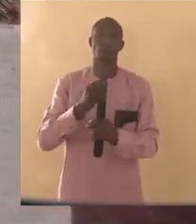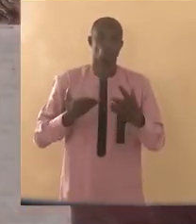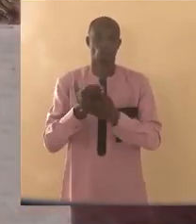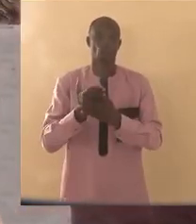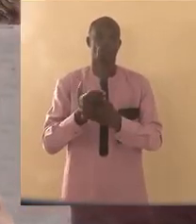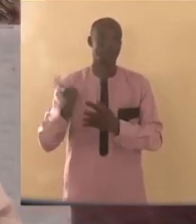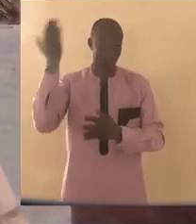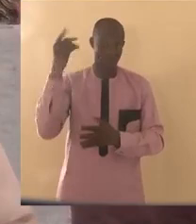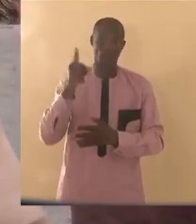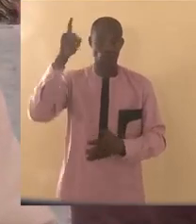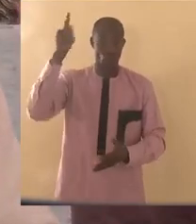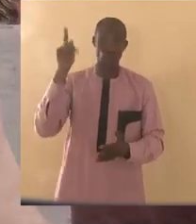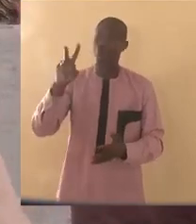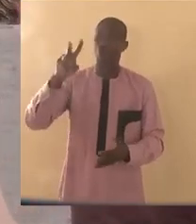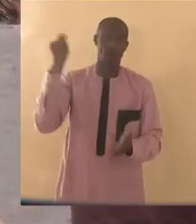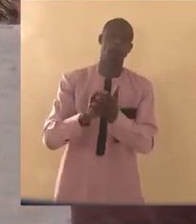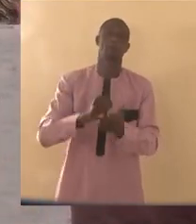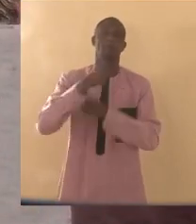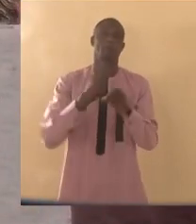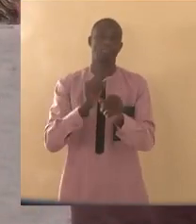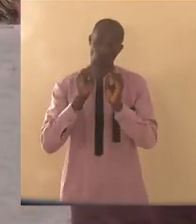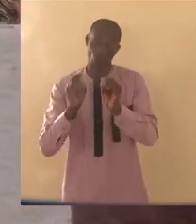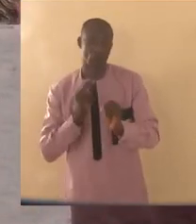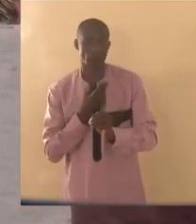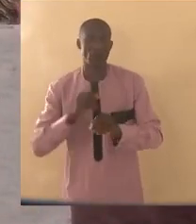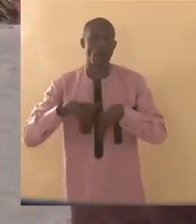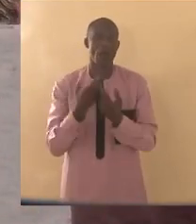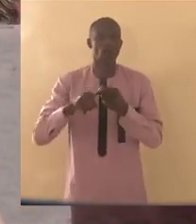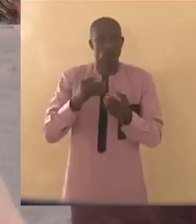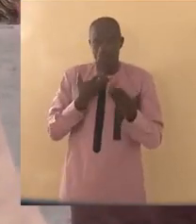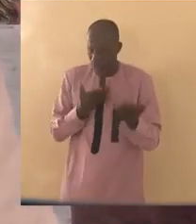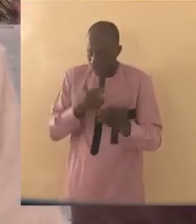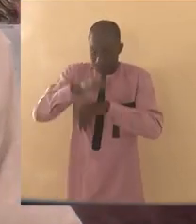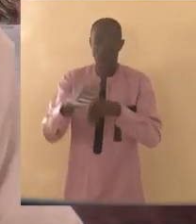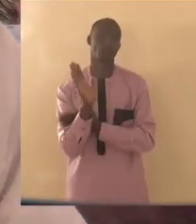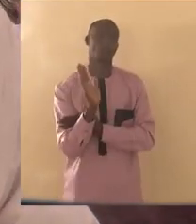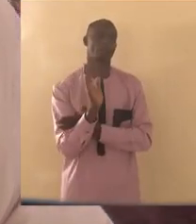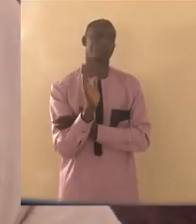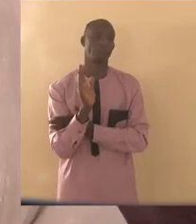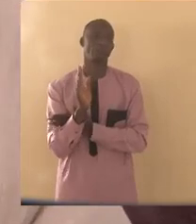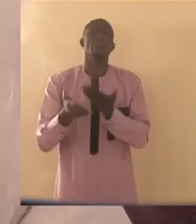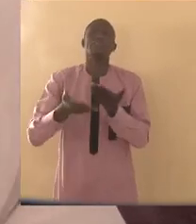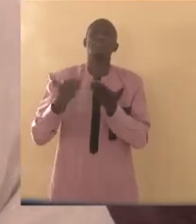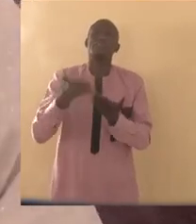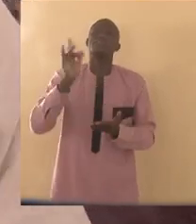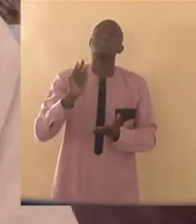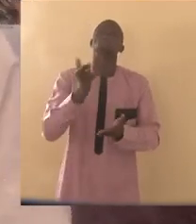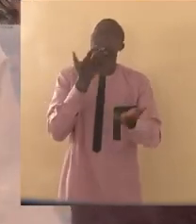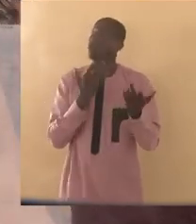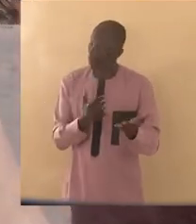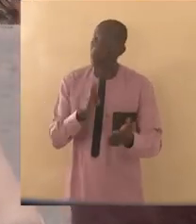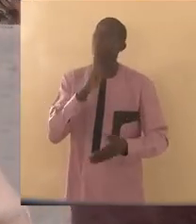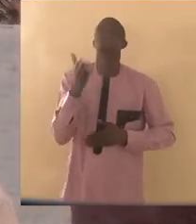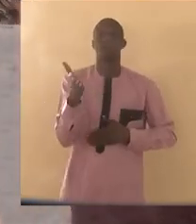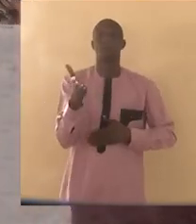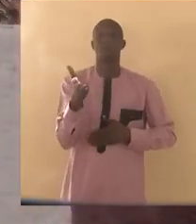through the last 2,000 years, the mysteries of our faith have taught us on how to wait on God. Simply wait and be